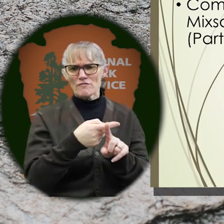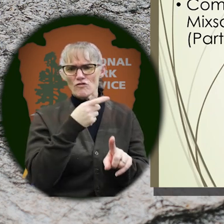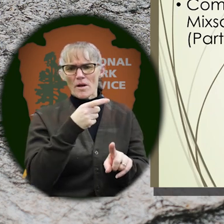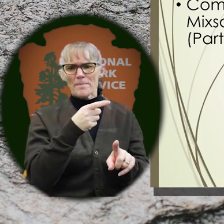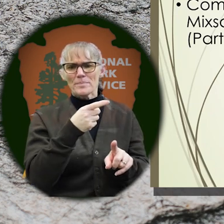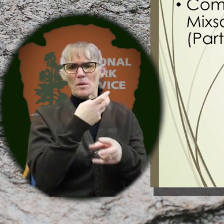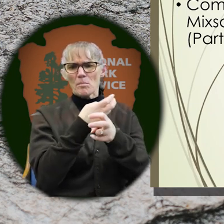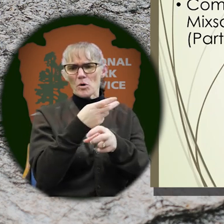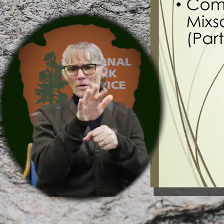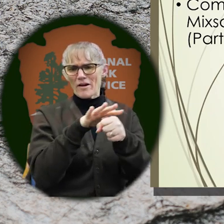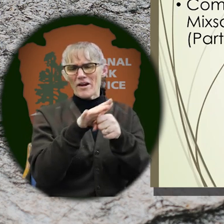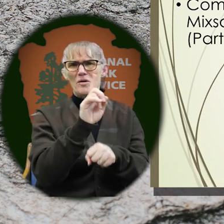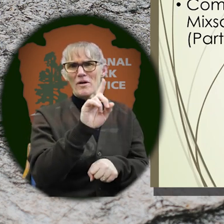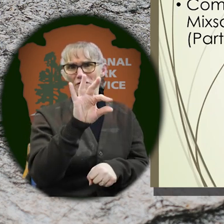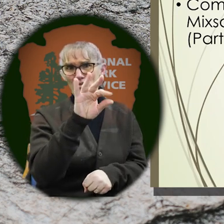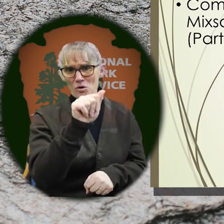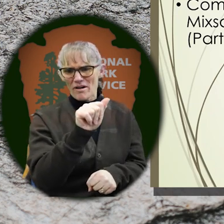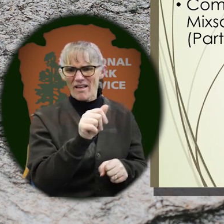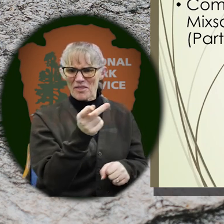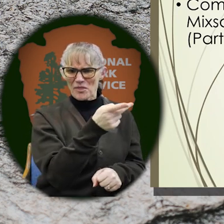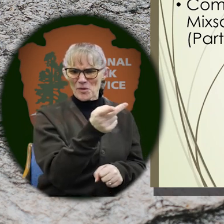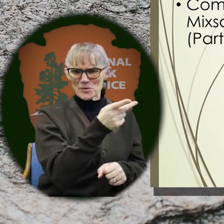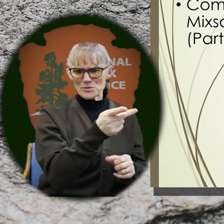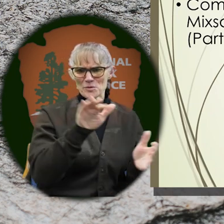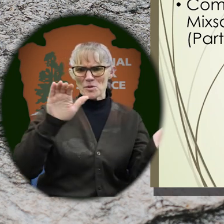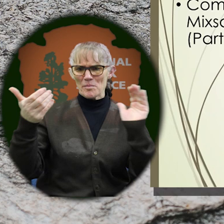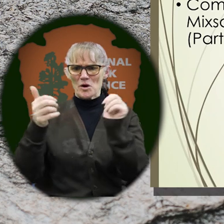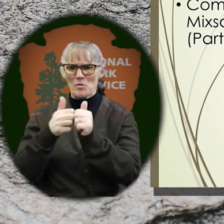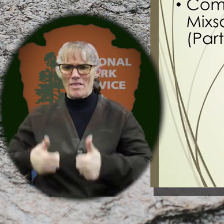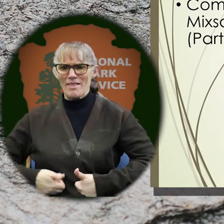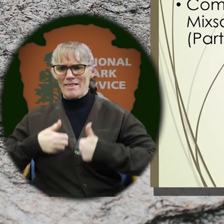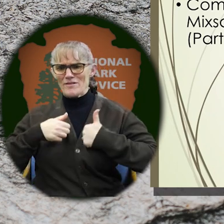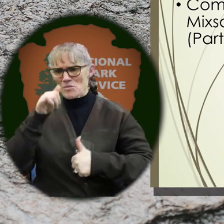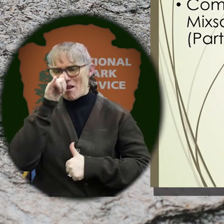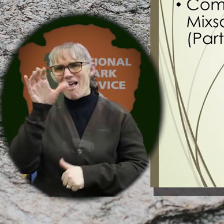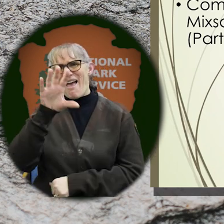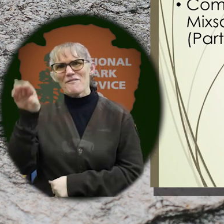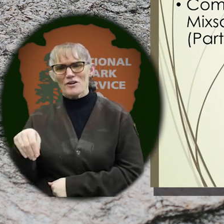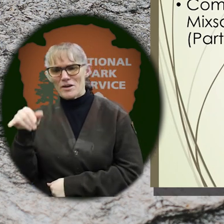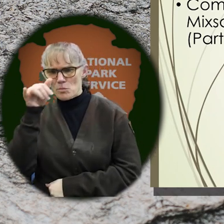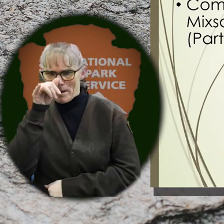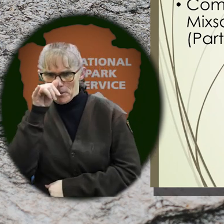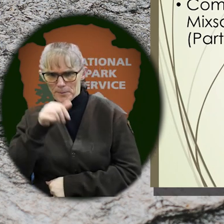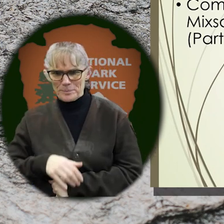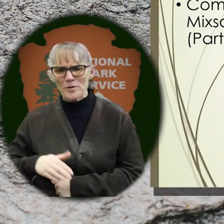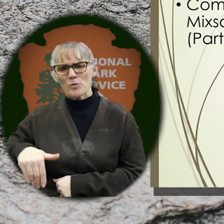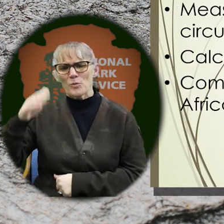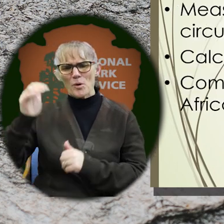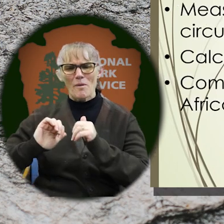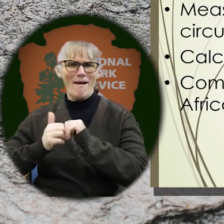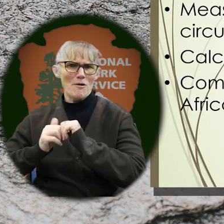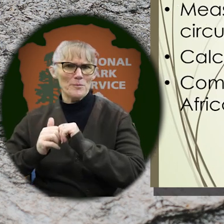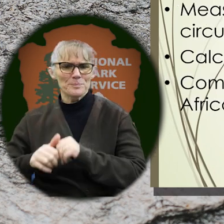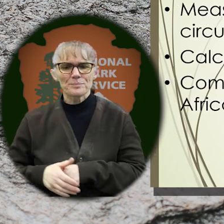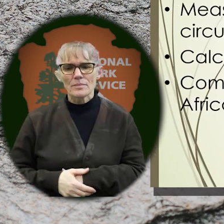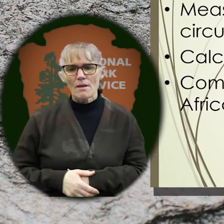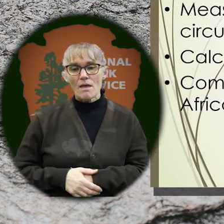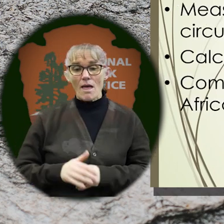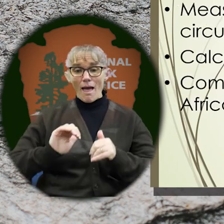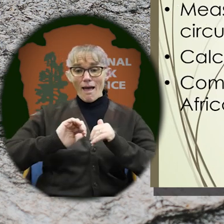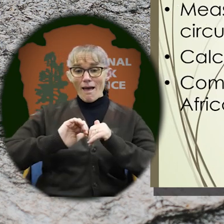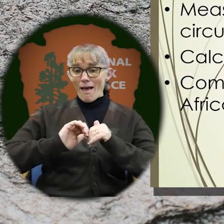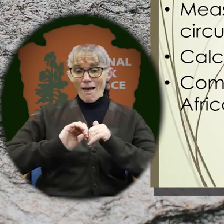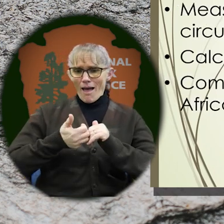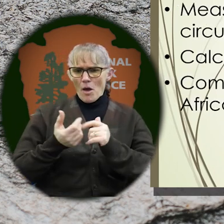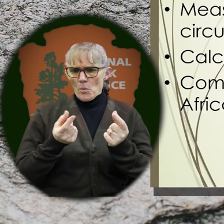in Florida to the pattern of living rhinoceros, African rhinoceros. And so the methods that